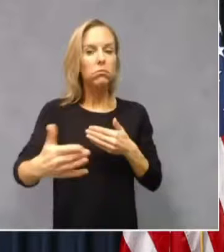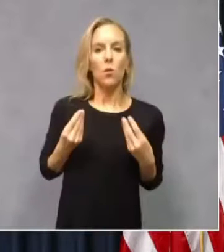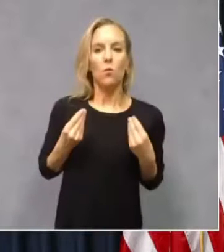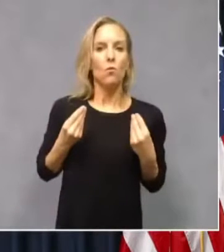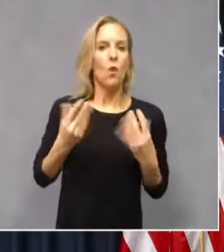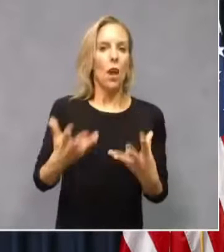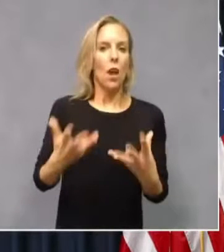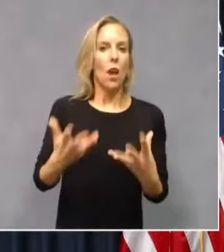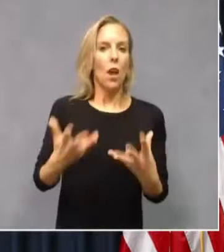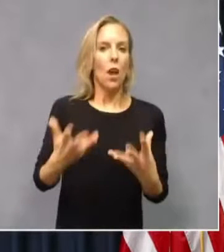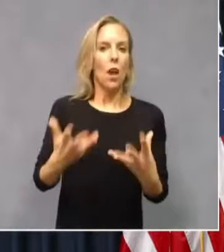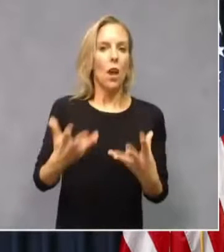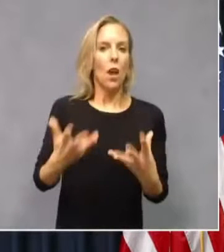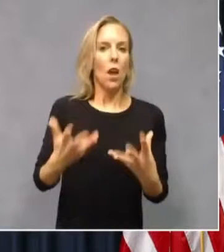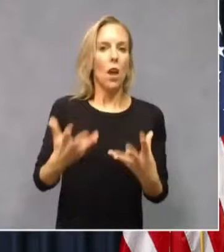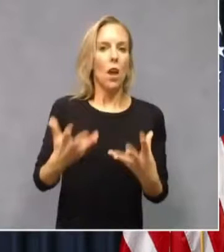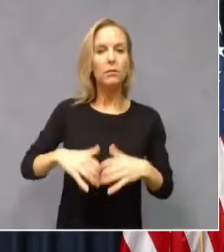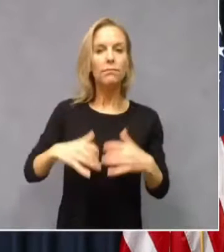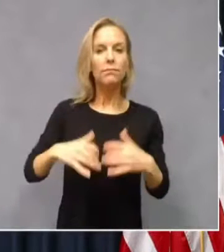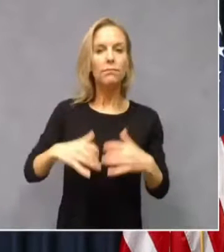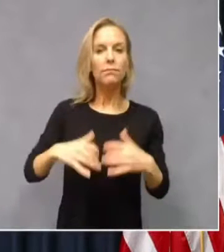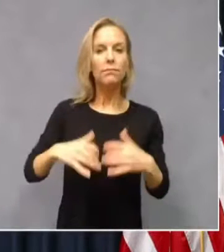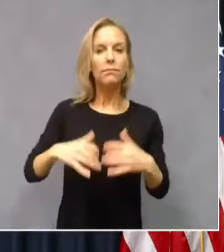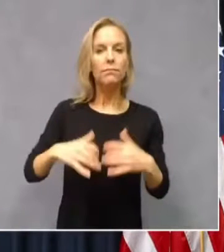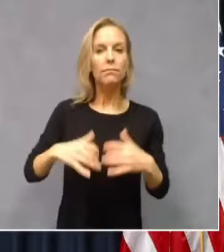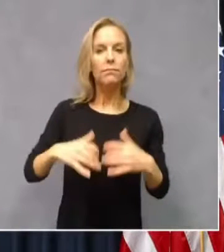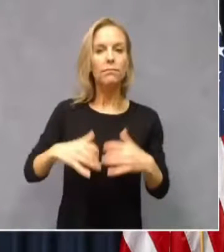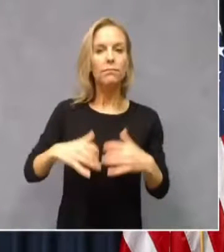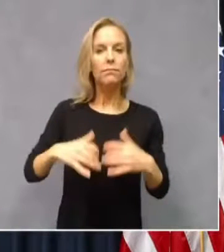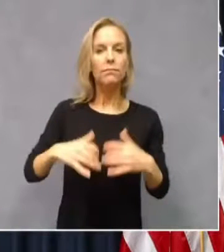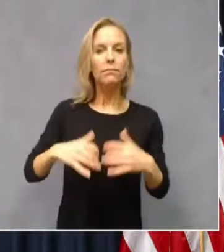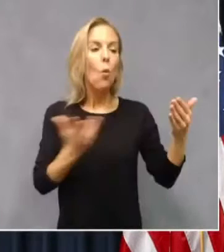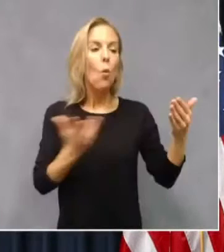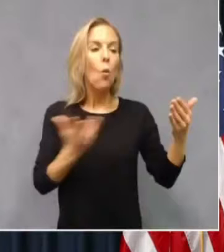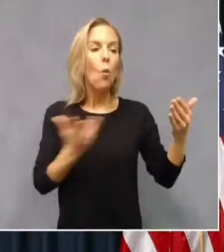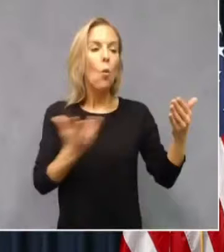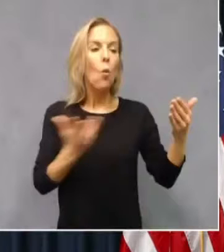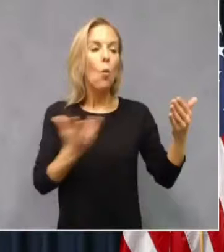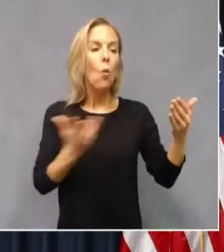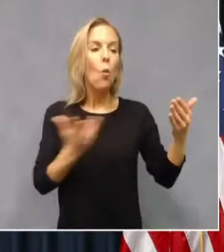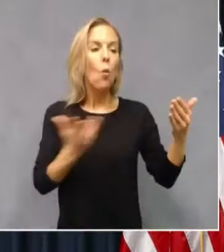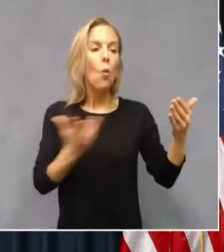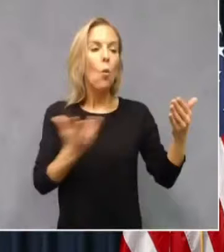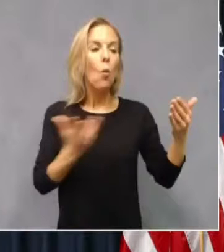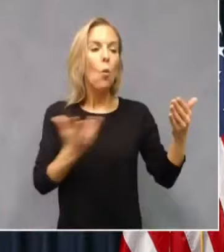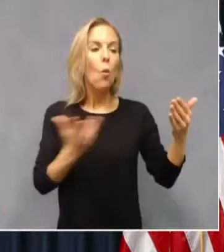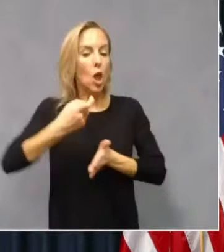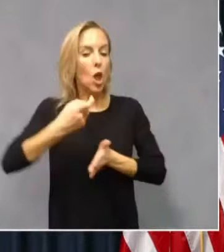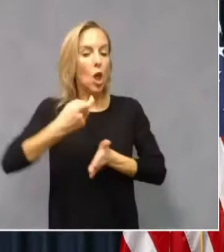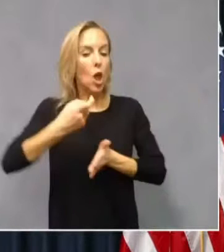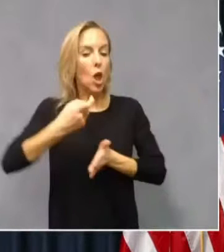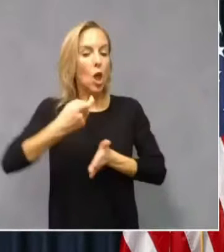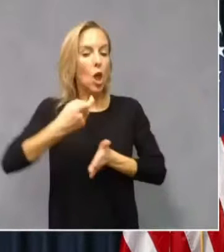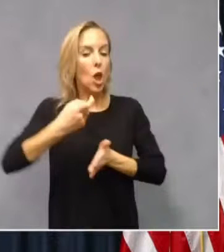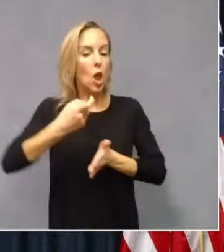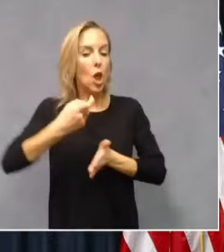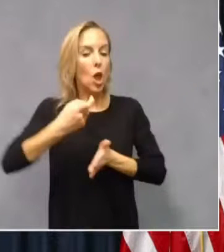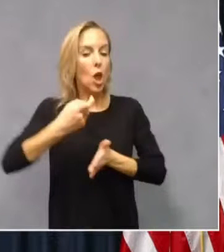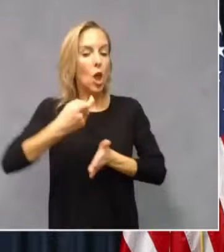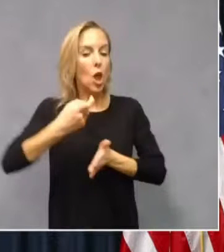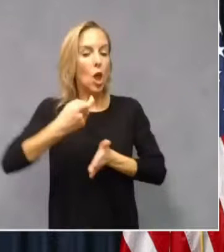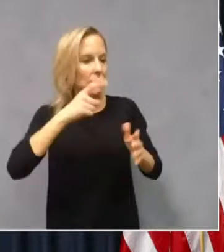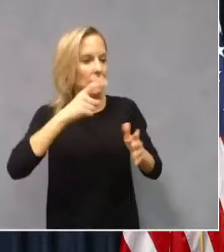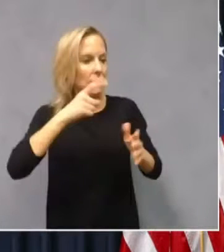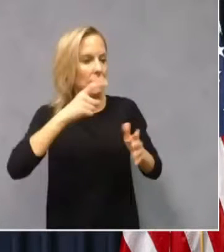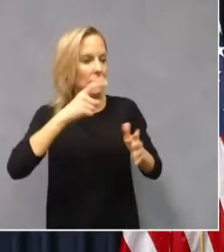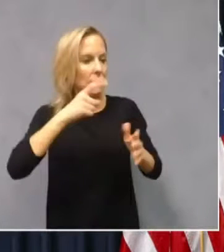breakdown, not of different things we need for our budget, but just what it'll cost us to do the testing and continue to fight this virus